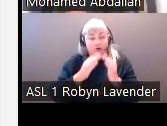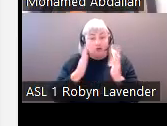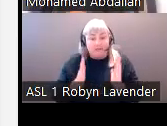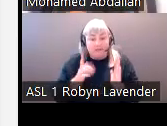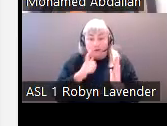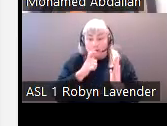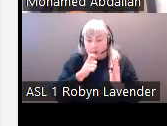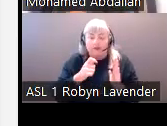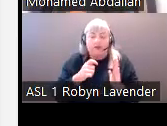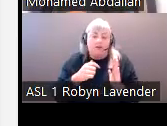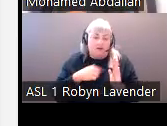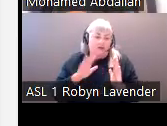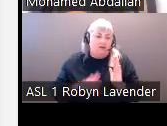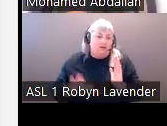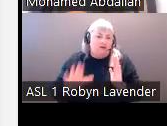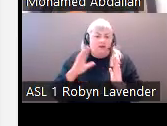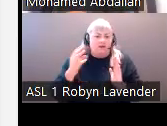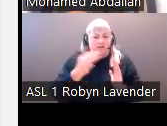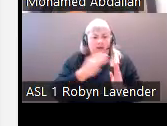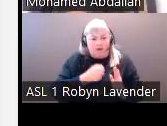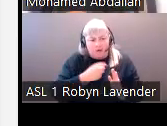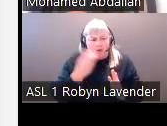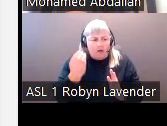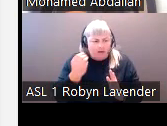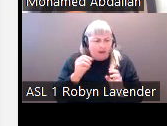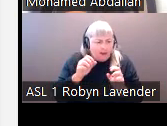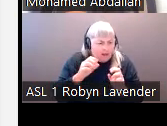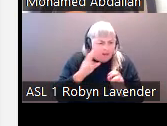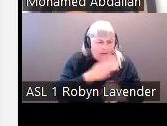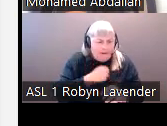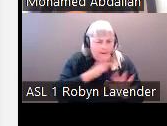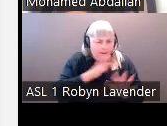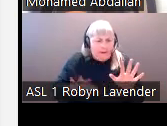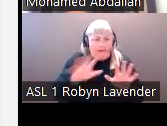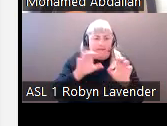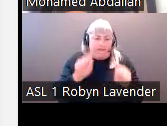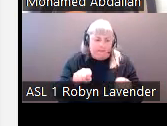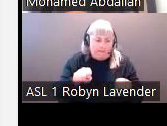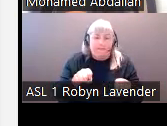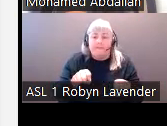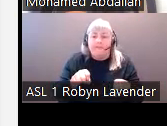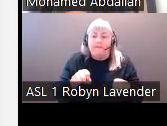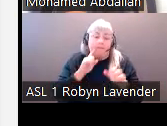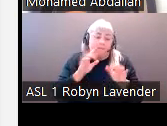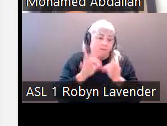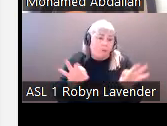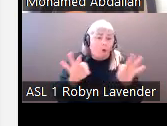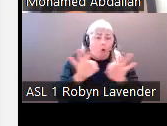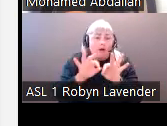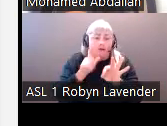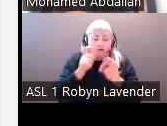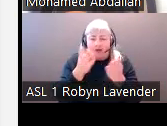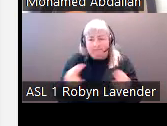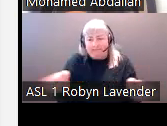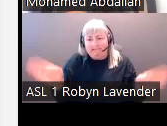think it's really important to be able to hit such a broad population, because if you think of someone on a